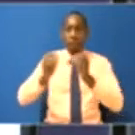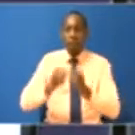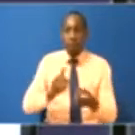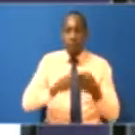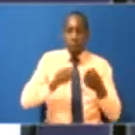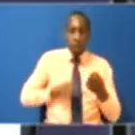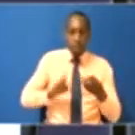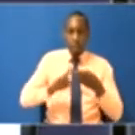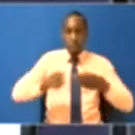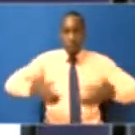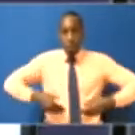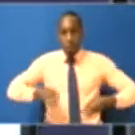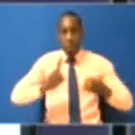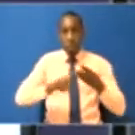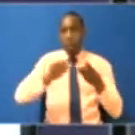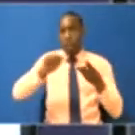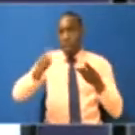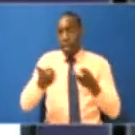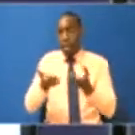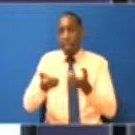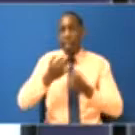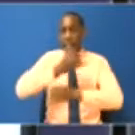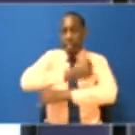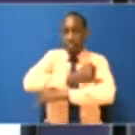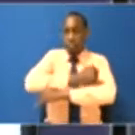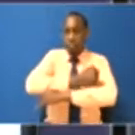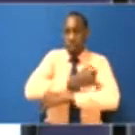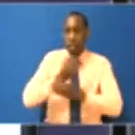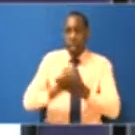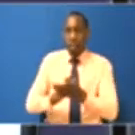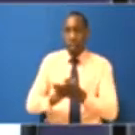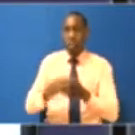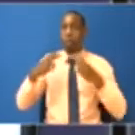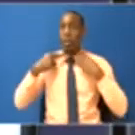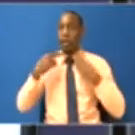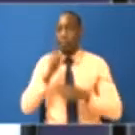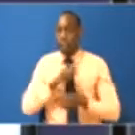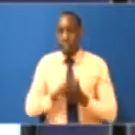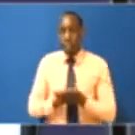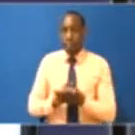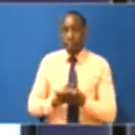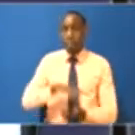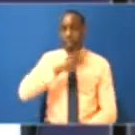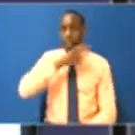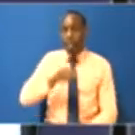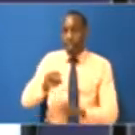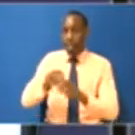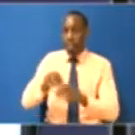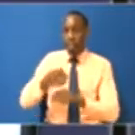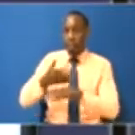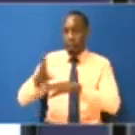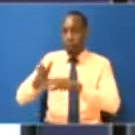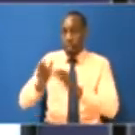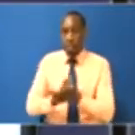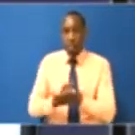women youth and these other needy institutions they were being captured solid waste there was a youth program to set